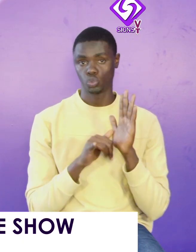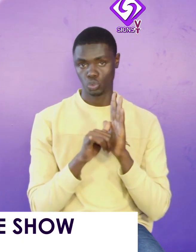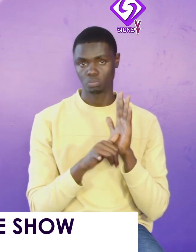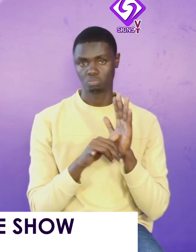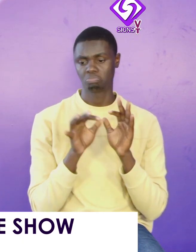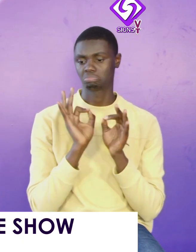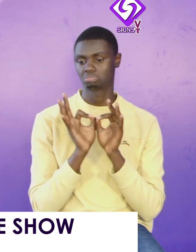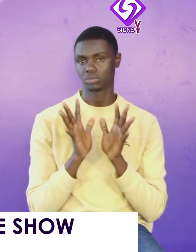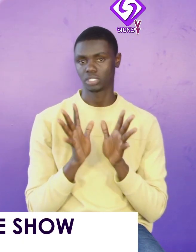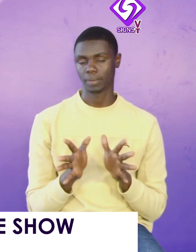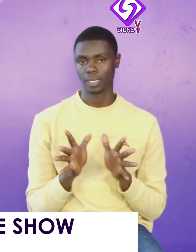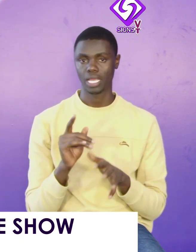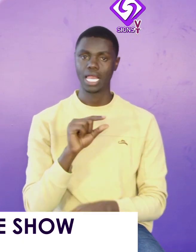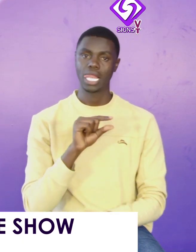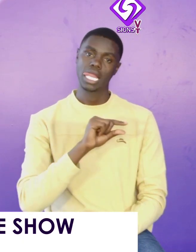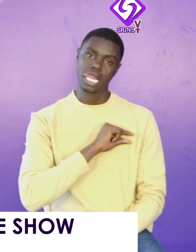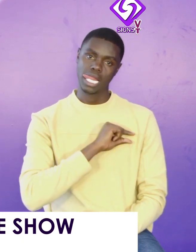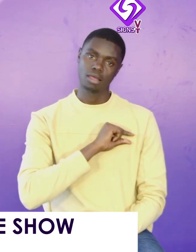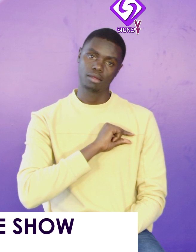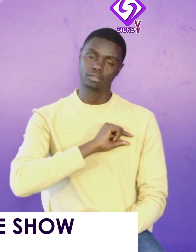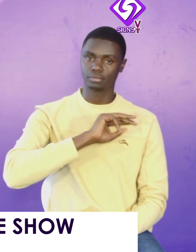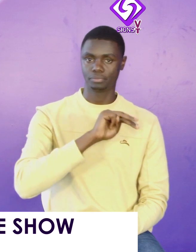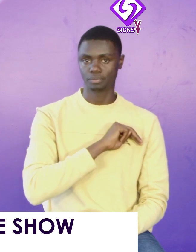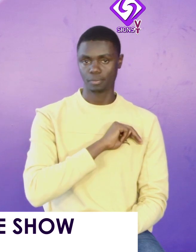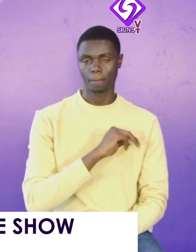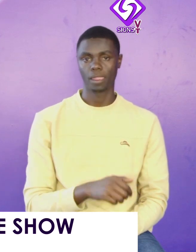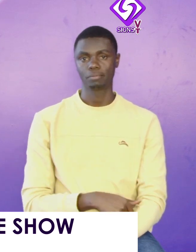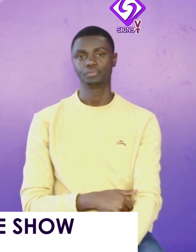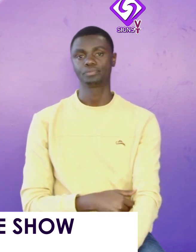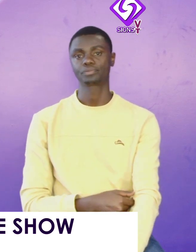today is none other than Gideon Minor.